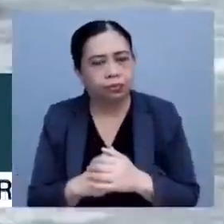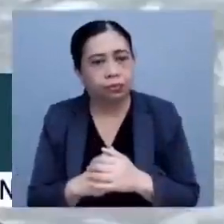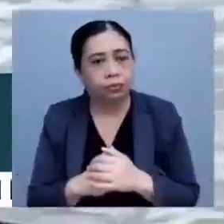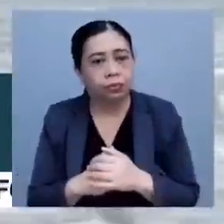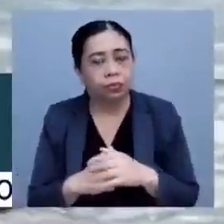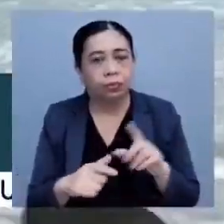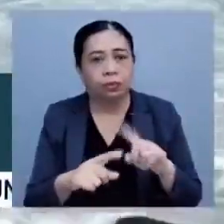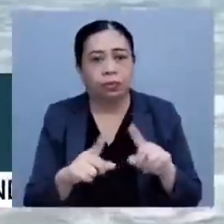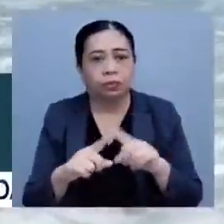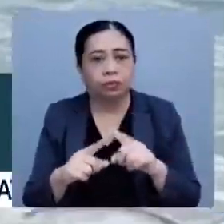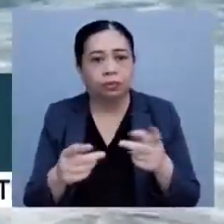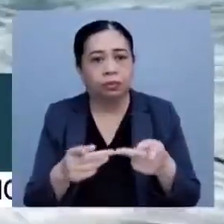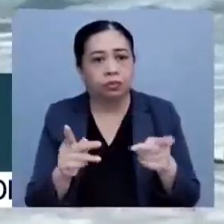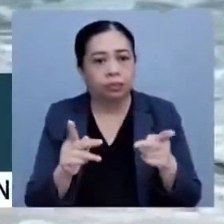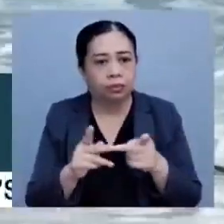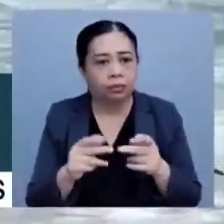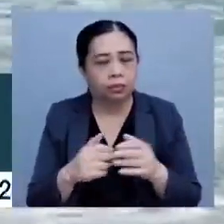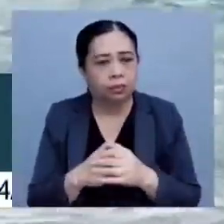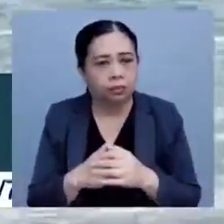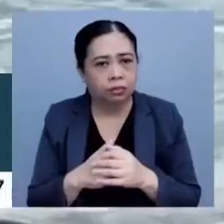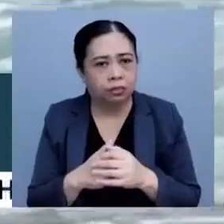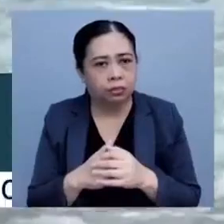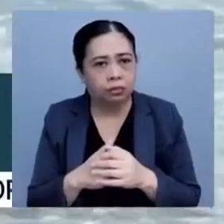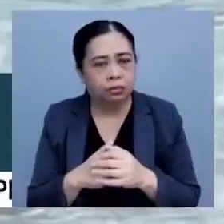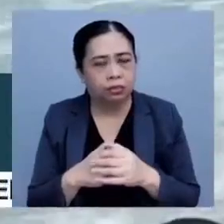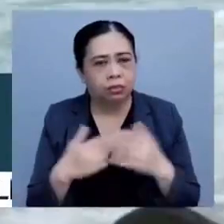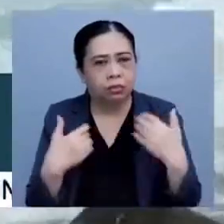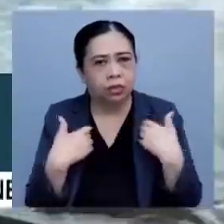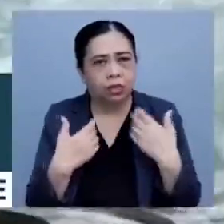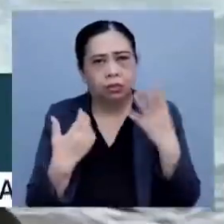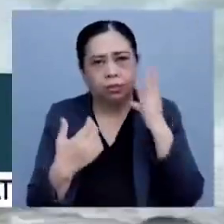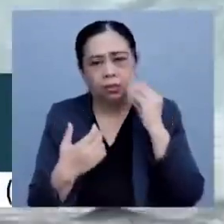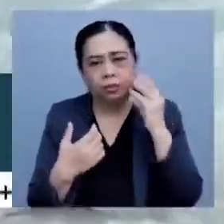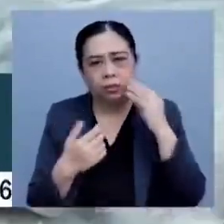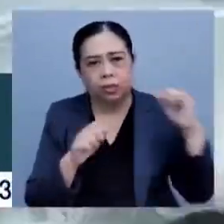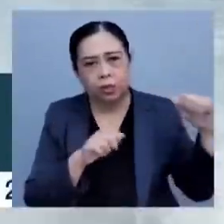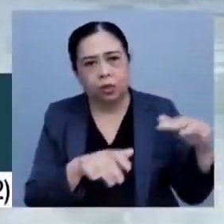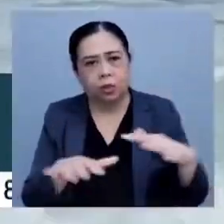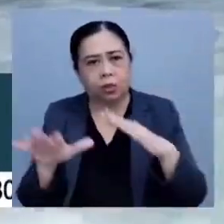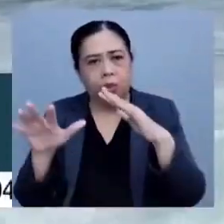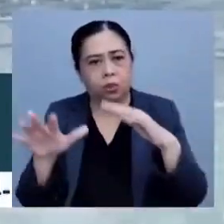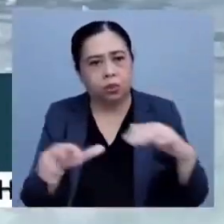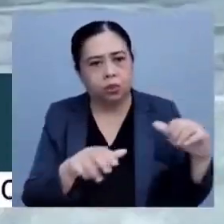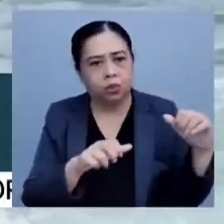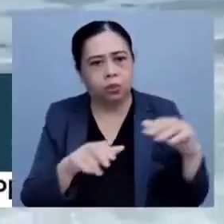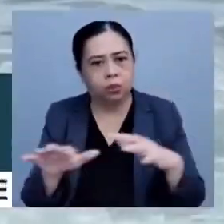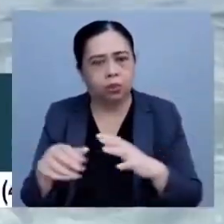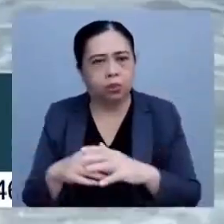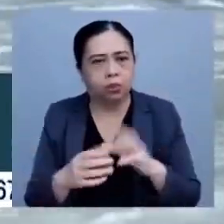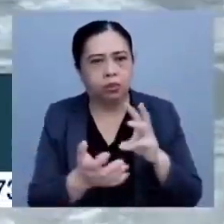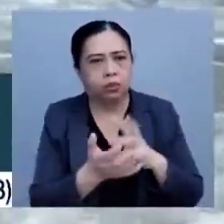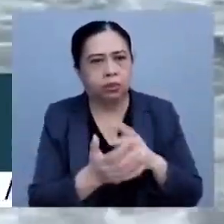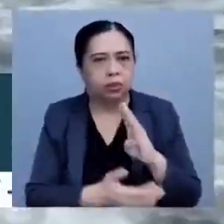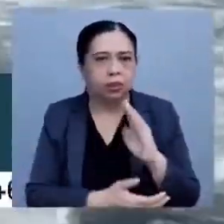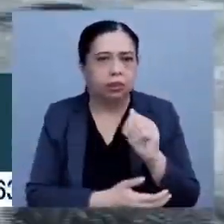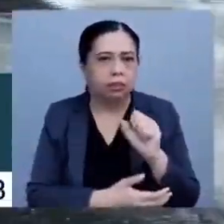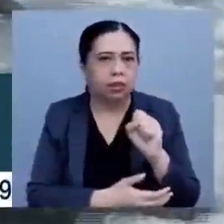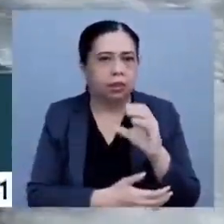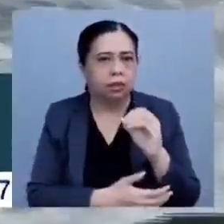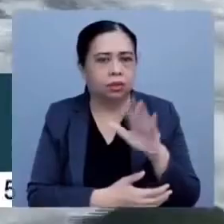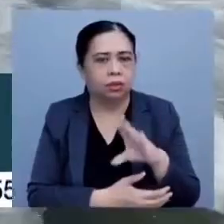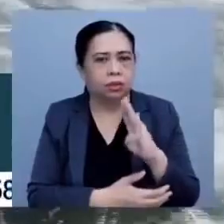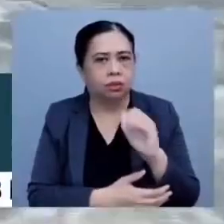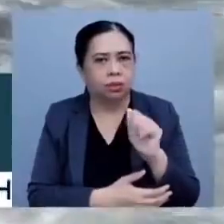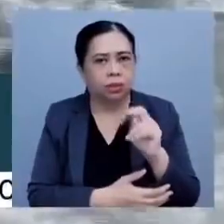Valdez captures the crashing of large waves on Balugan Beach in the town of Basco, Batanes. According to